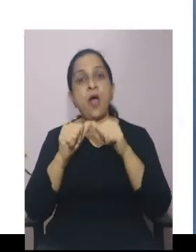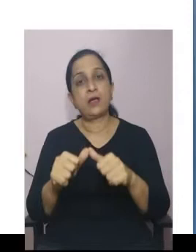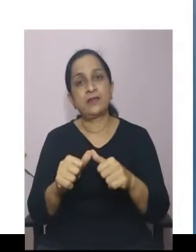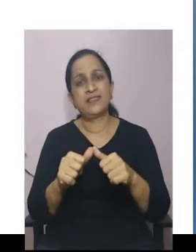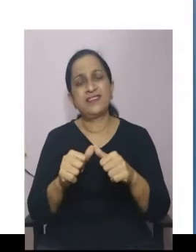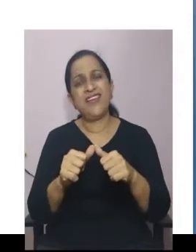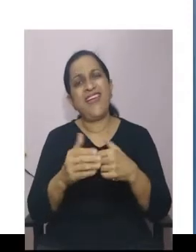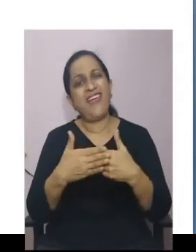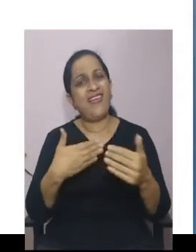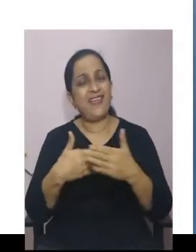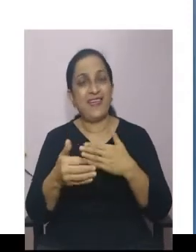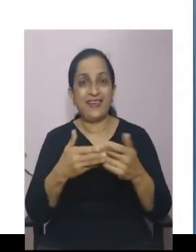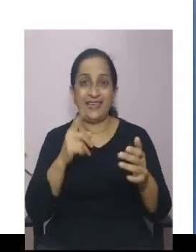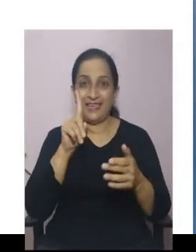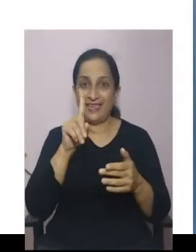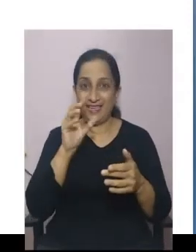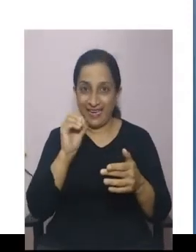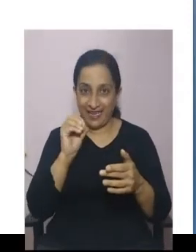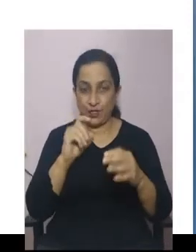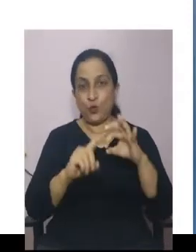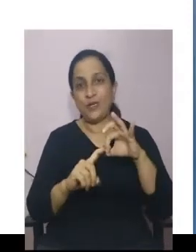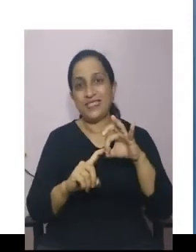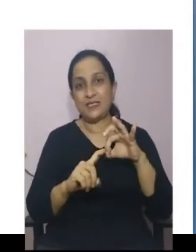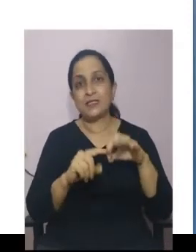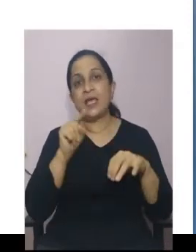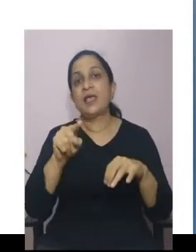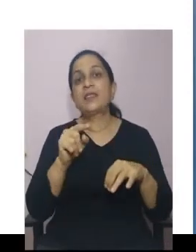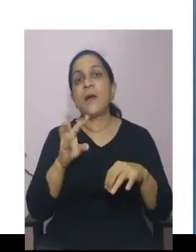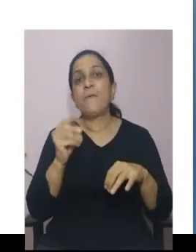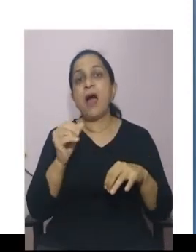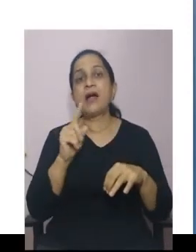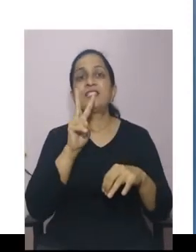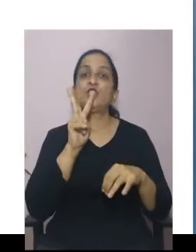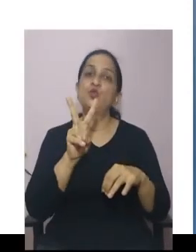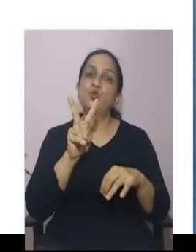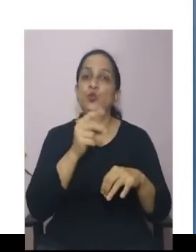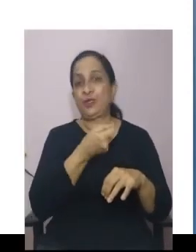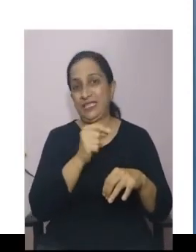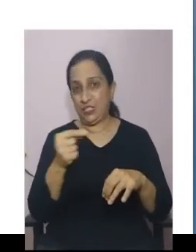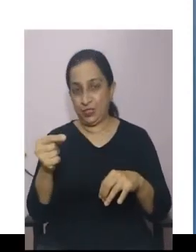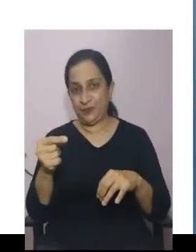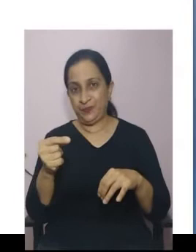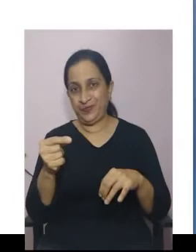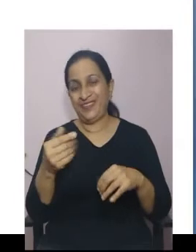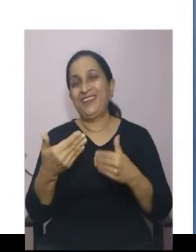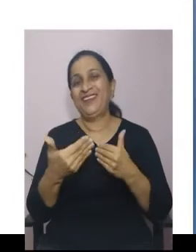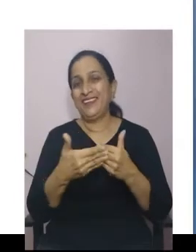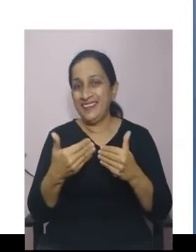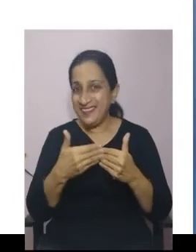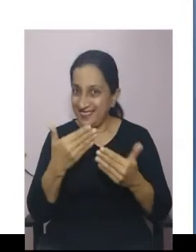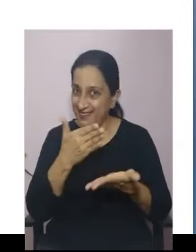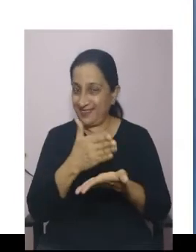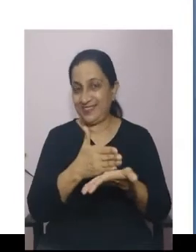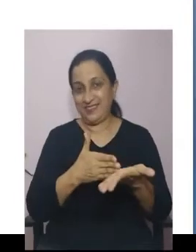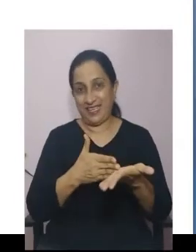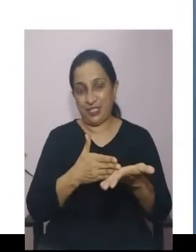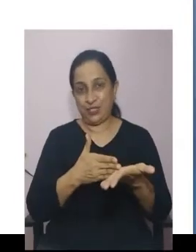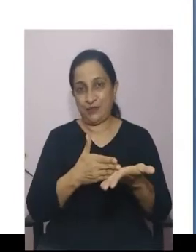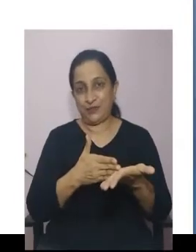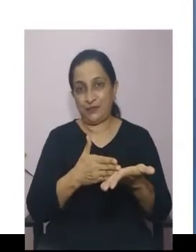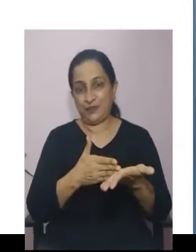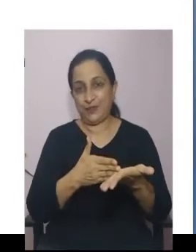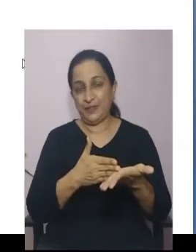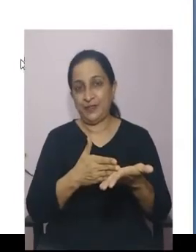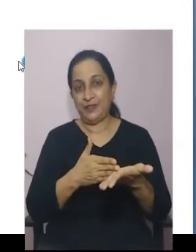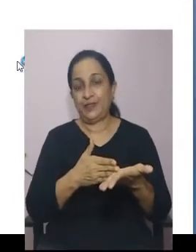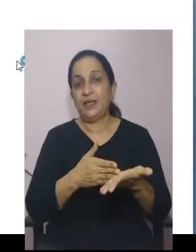answer any 10 questions of 2 marks each. It's very easy section,